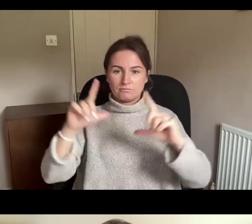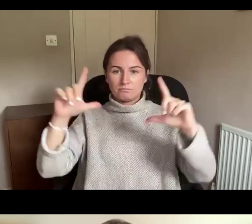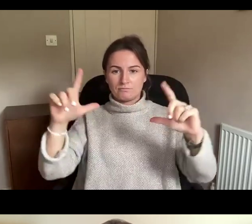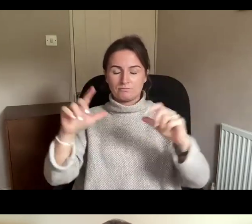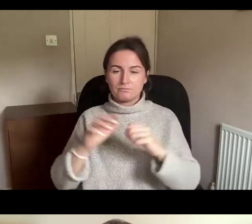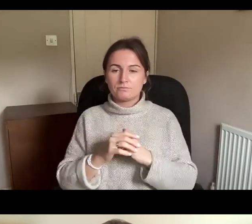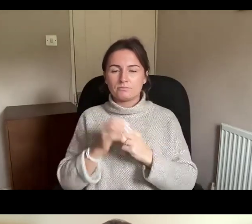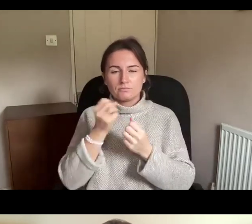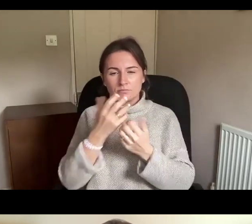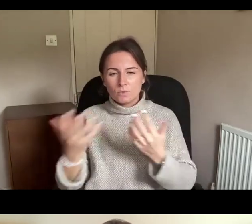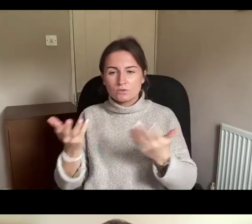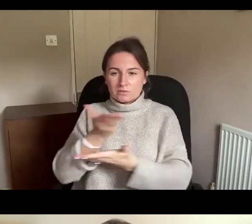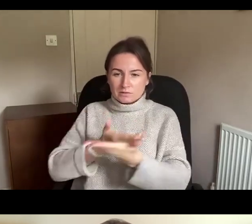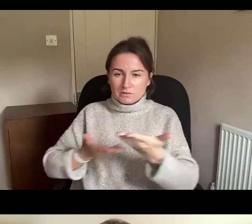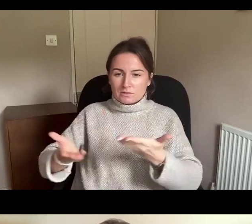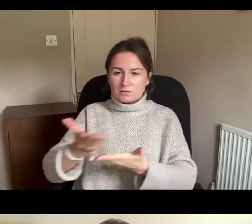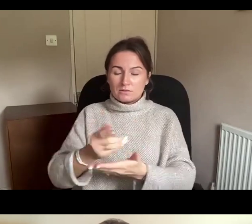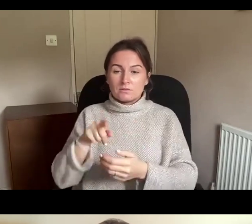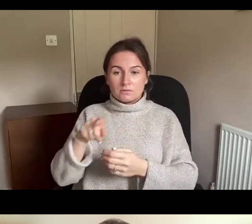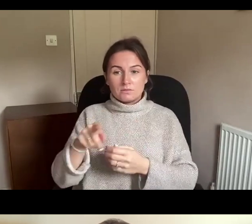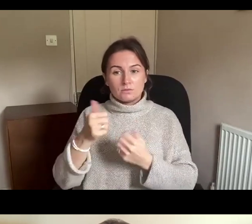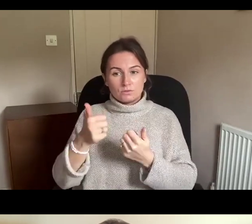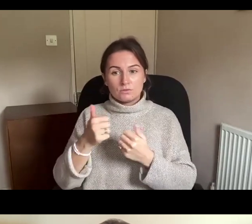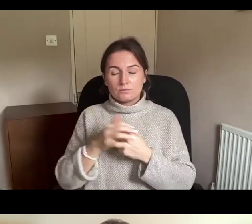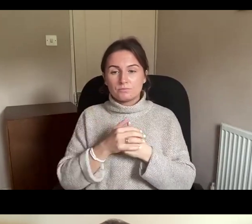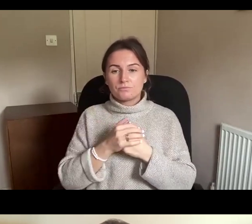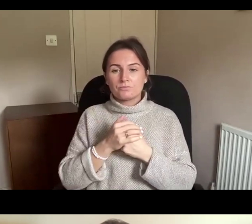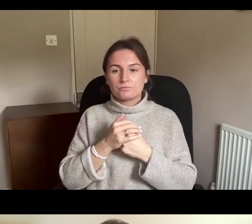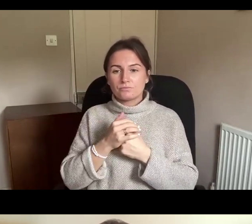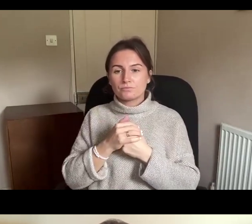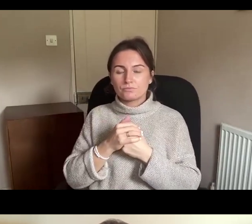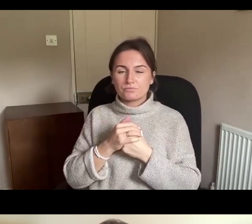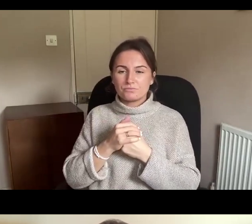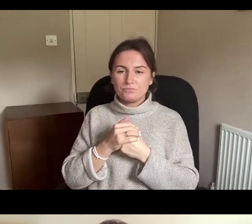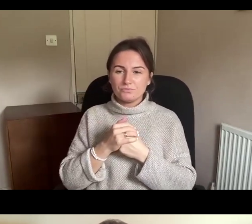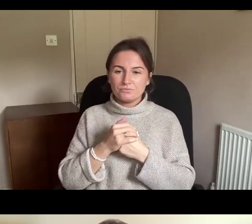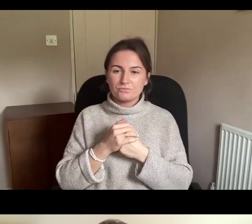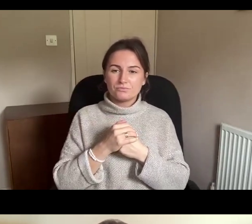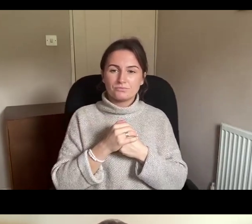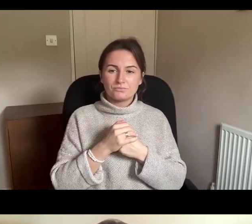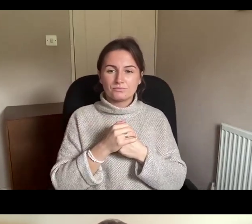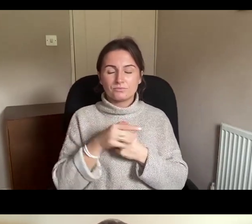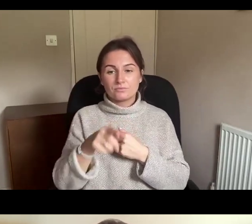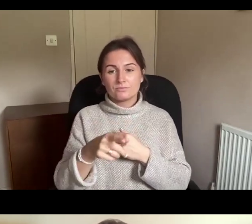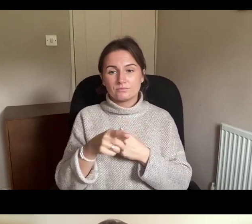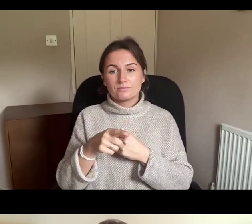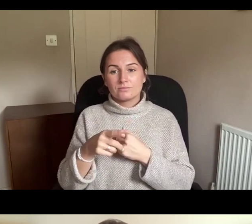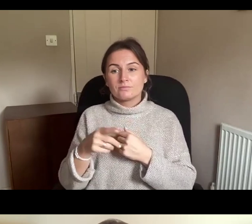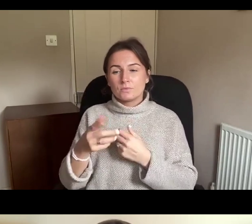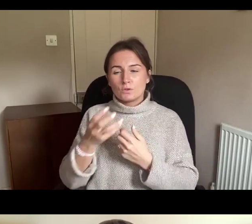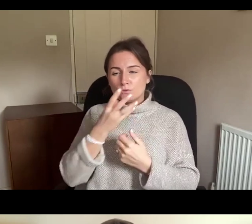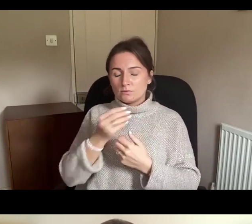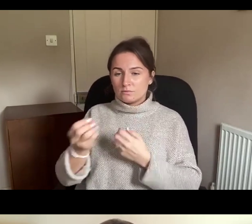yeah, lots of voices for Illuminate, which might just help push up the list a little bit, Ria, and when we come to develop the next